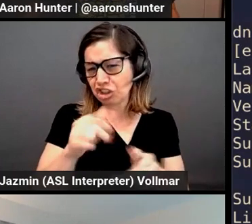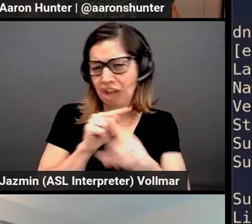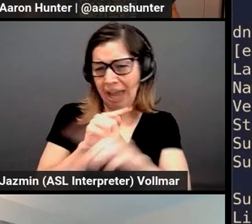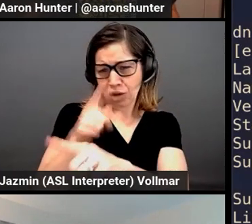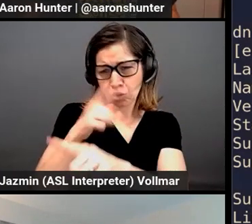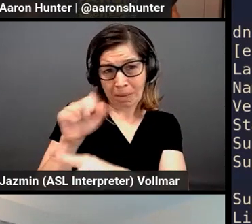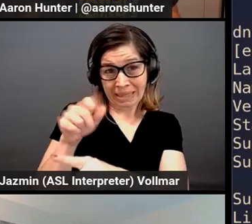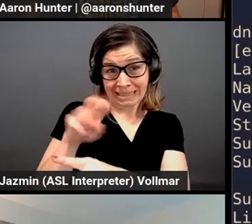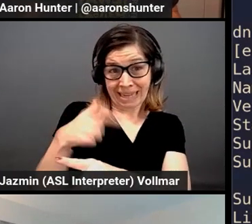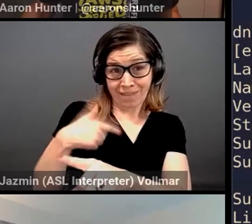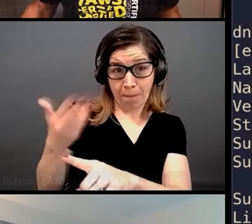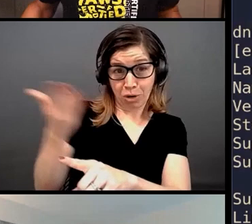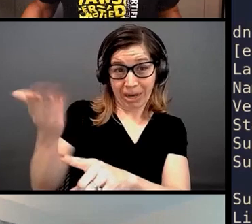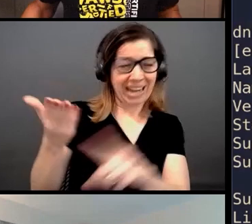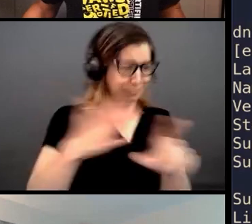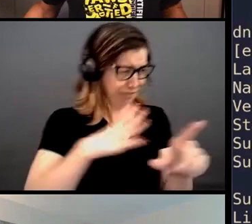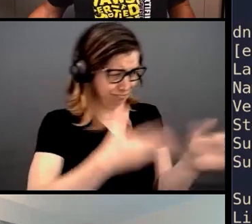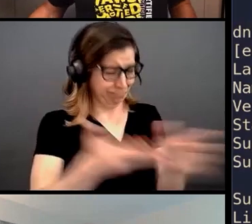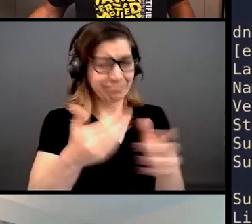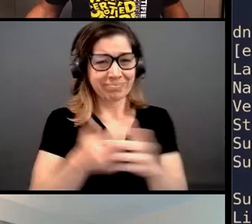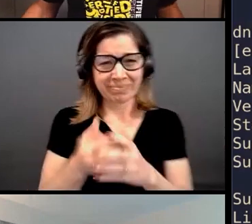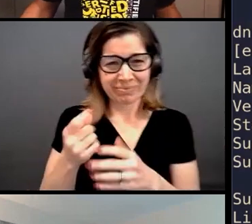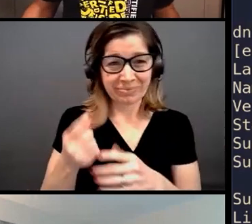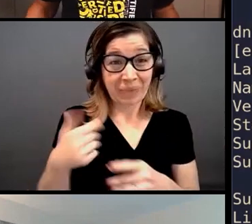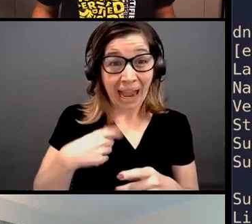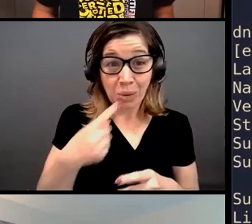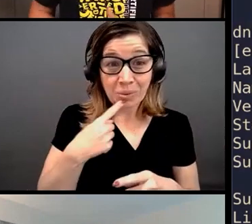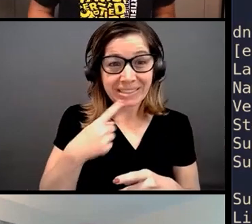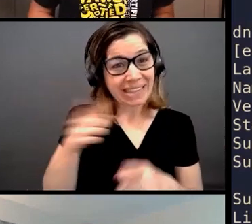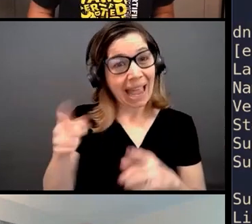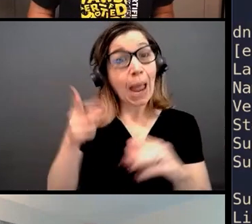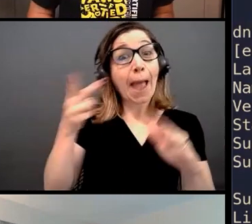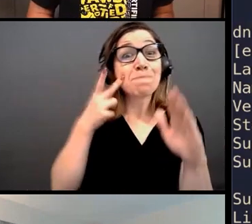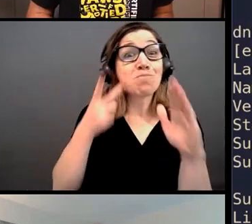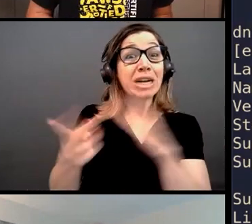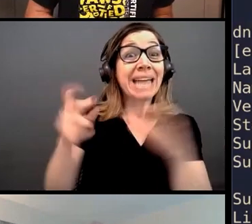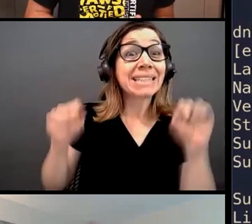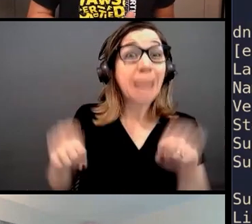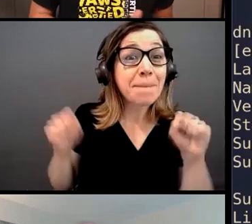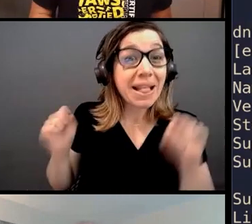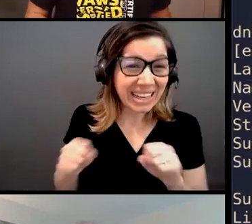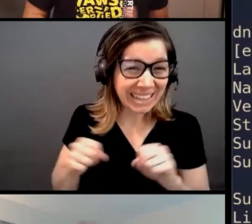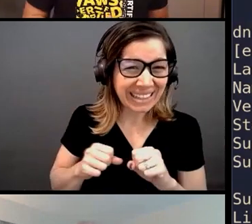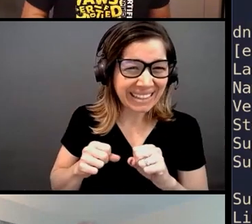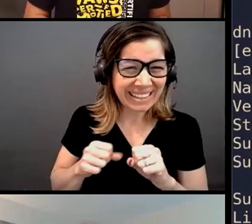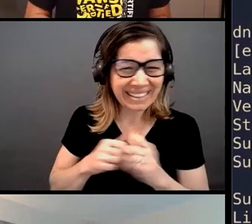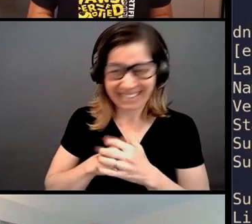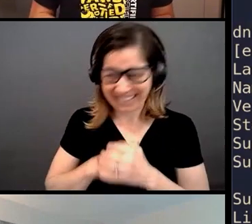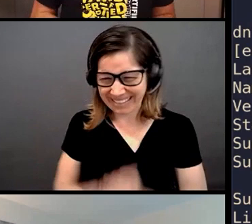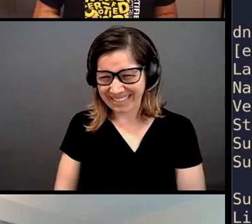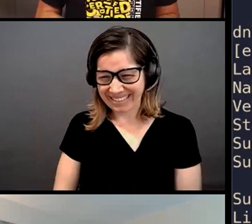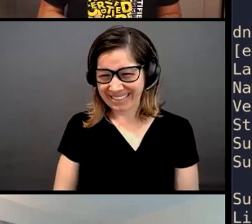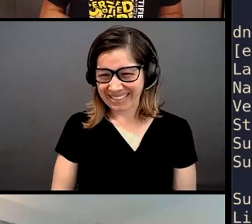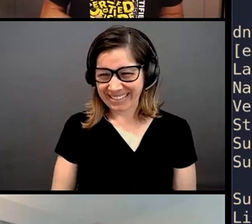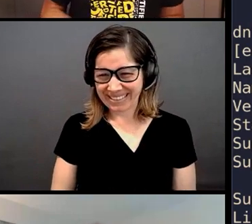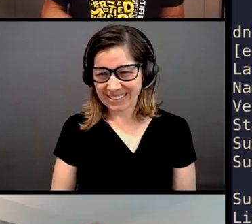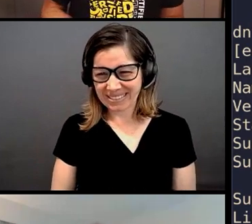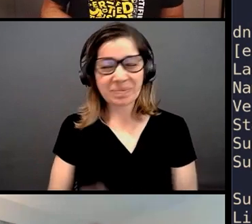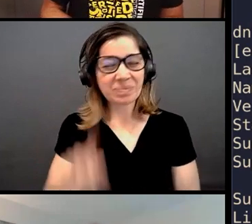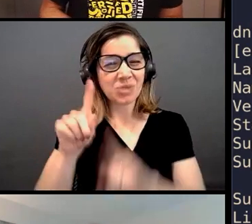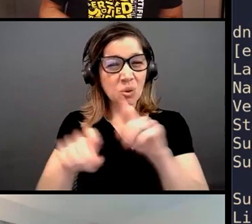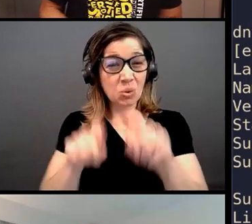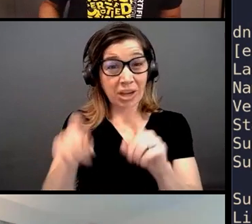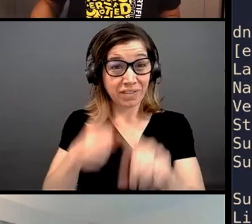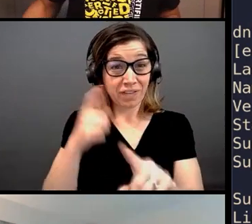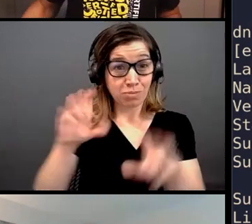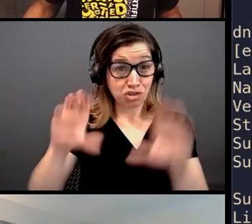it up? No, not at all. Okay. I was going to say, I love the predictability. Yes. Yeah, exactly. The question from the chat